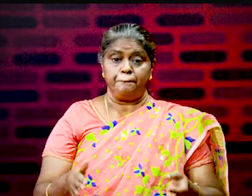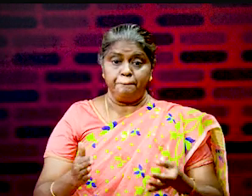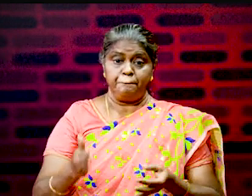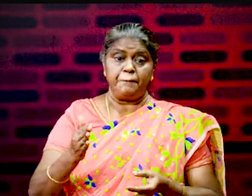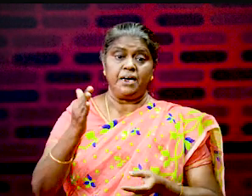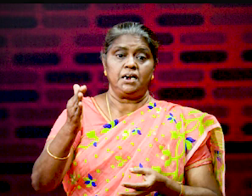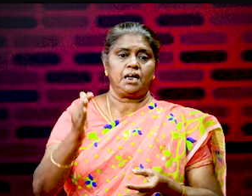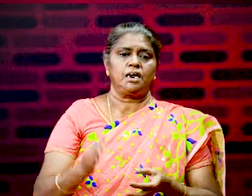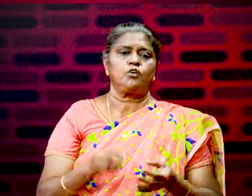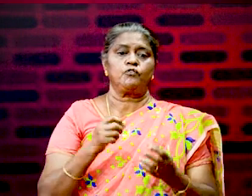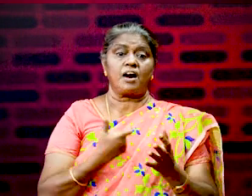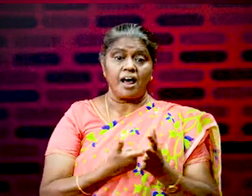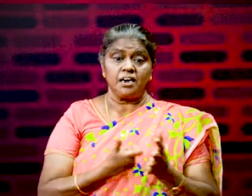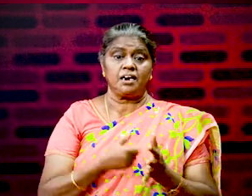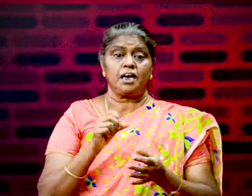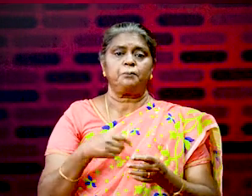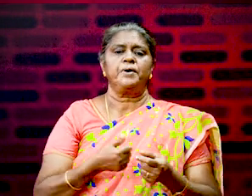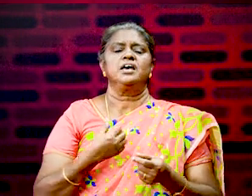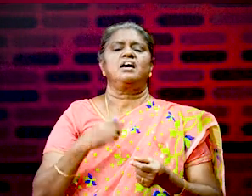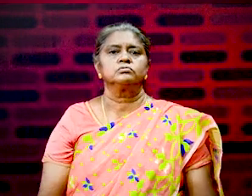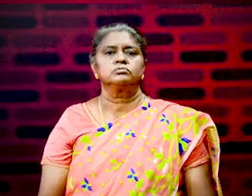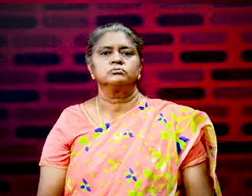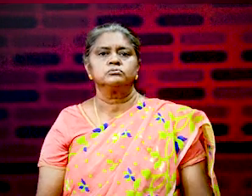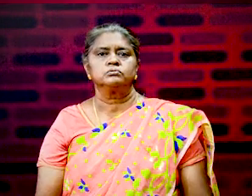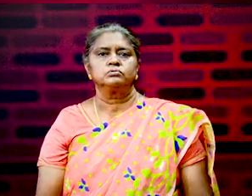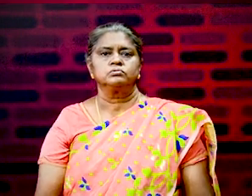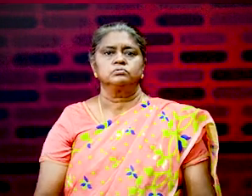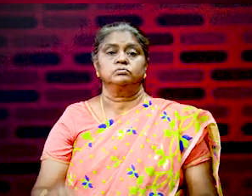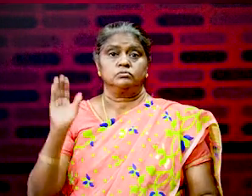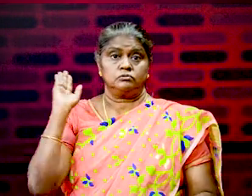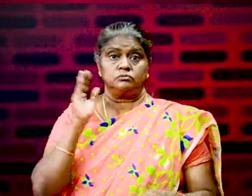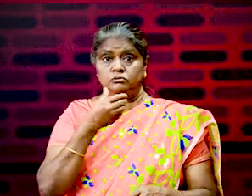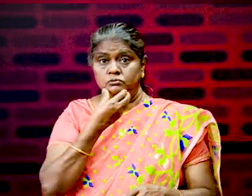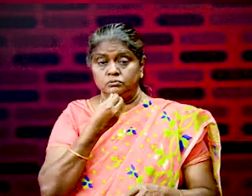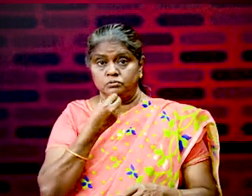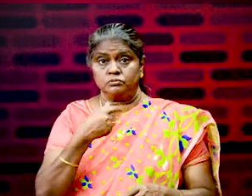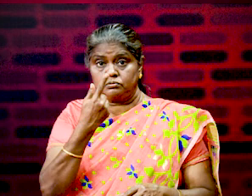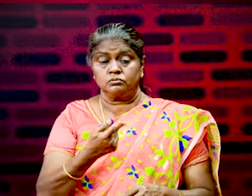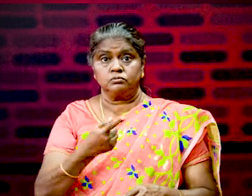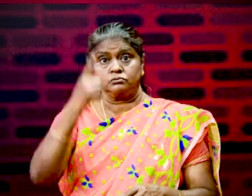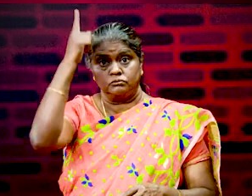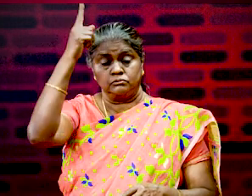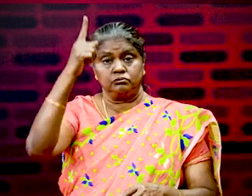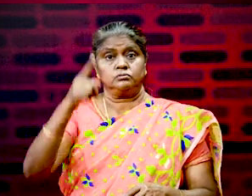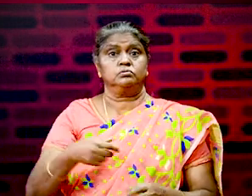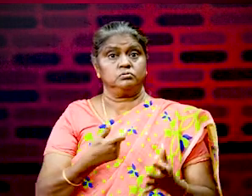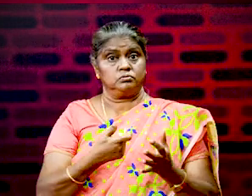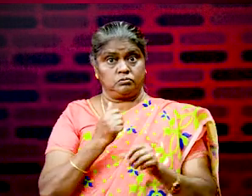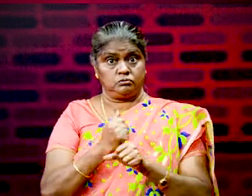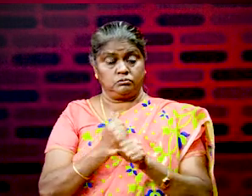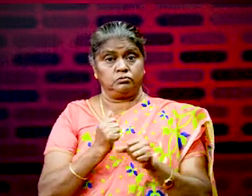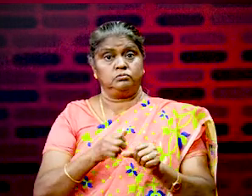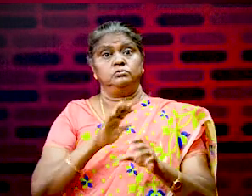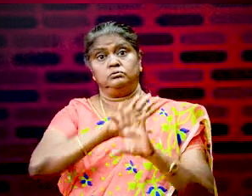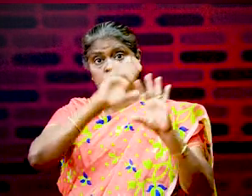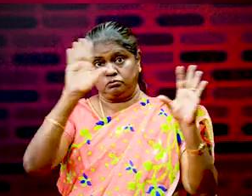in righteousness. Abraham said, God is the judge of all the earth. Here, Psalmist says, God is